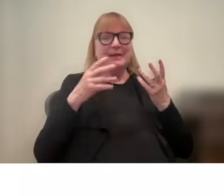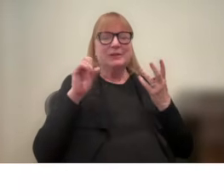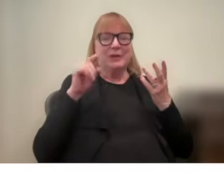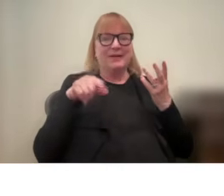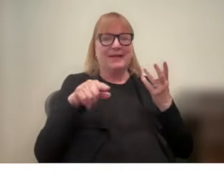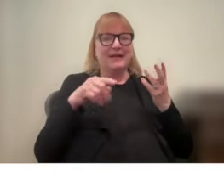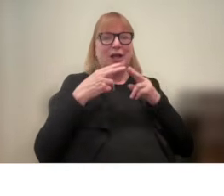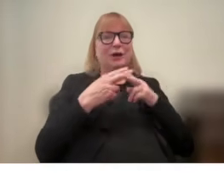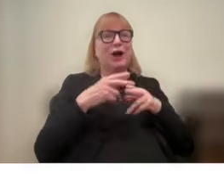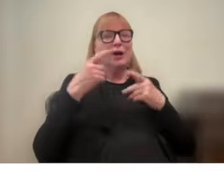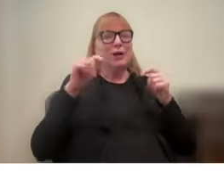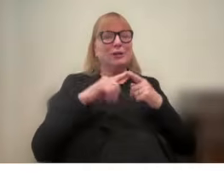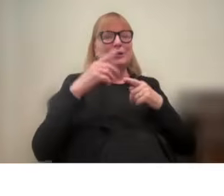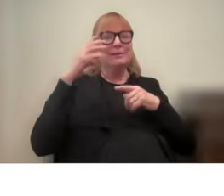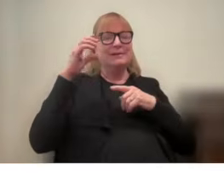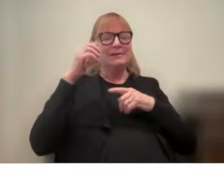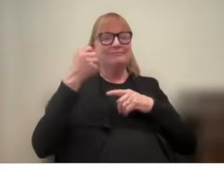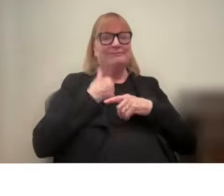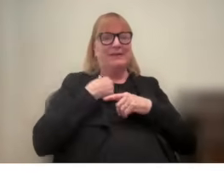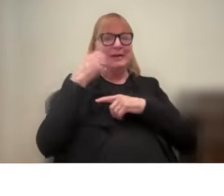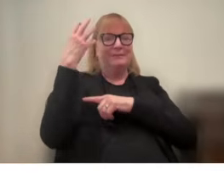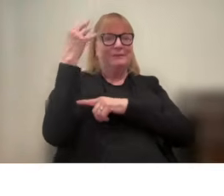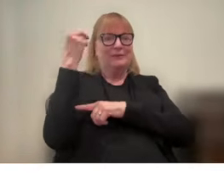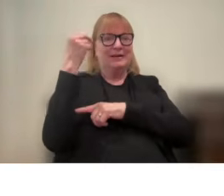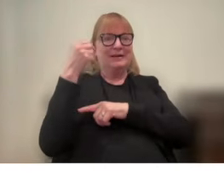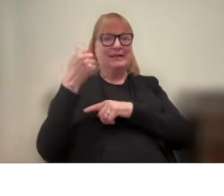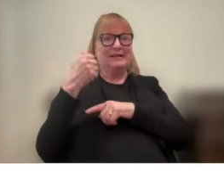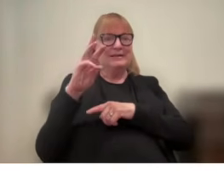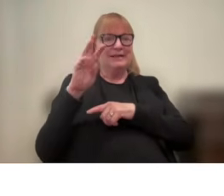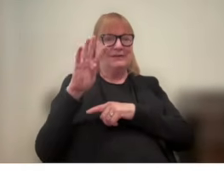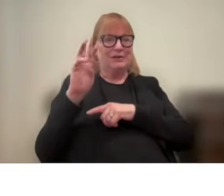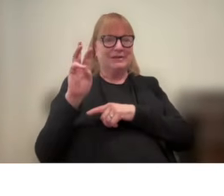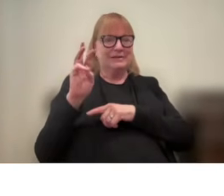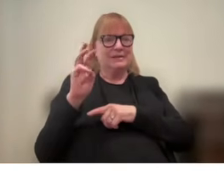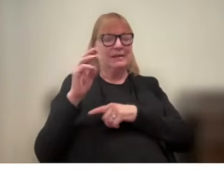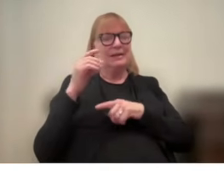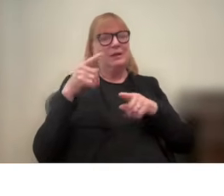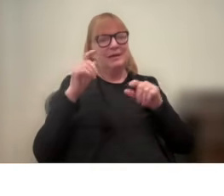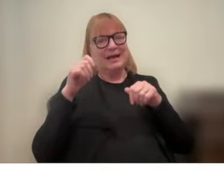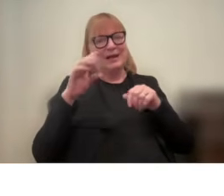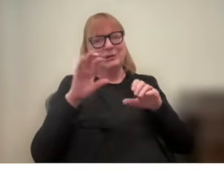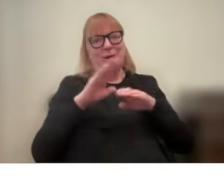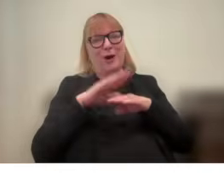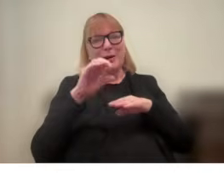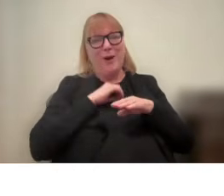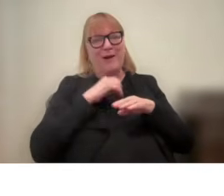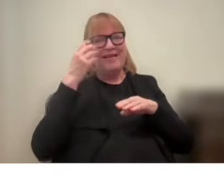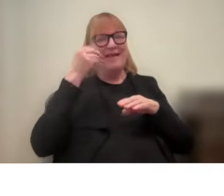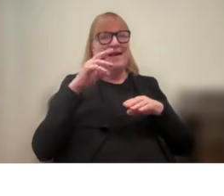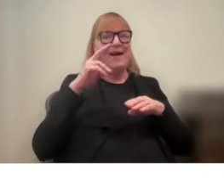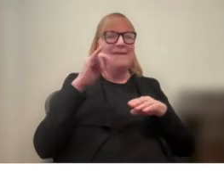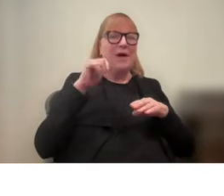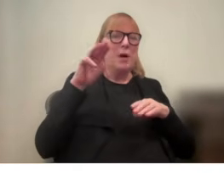so this is called Trying to Take a Selfie in 1646. So thinking you can do this on your own. Think of a viral